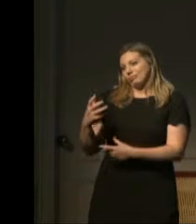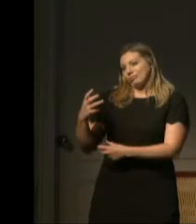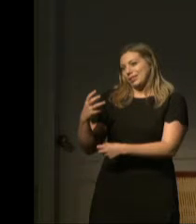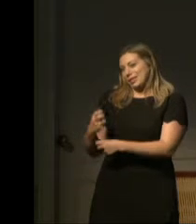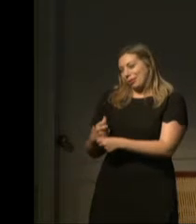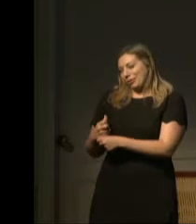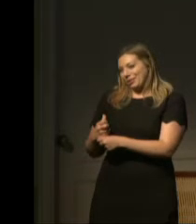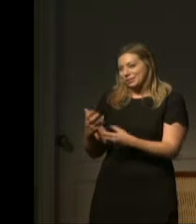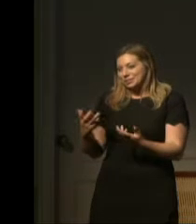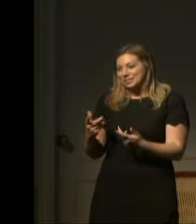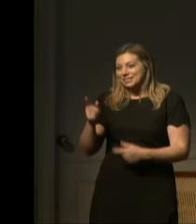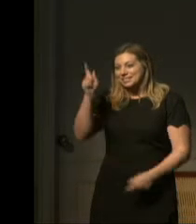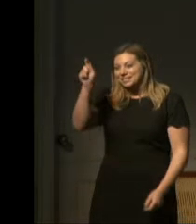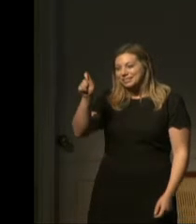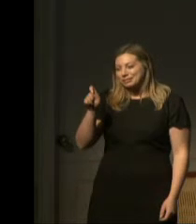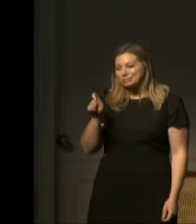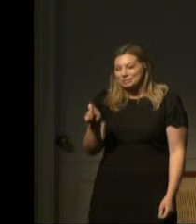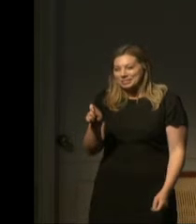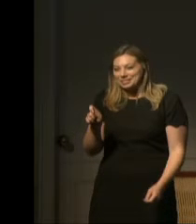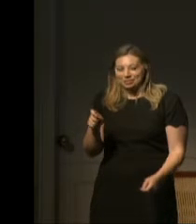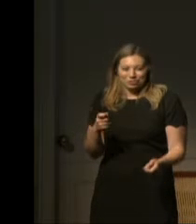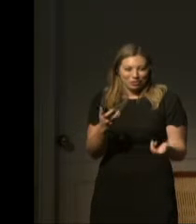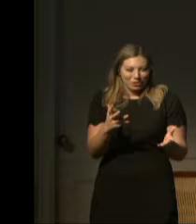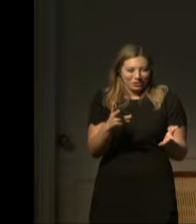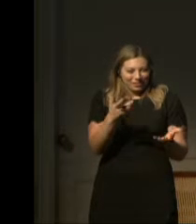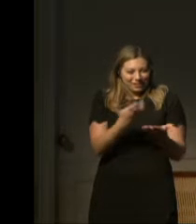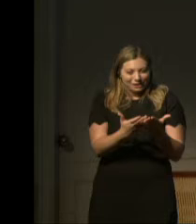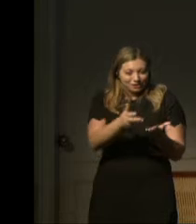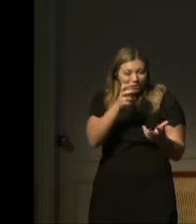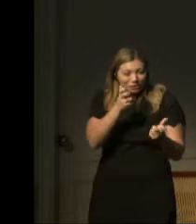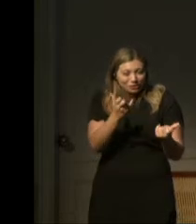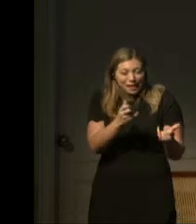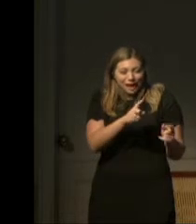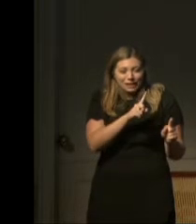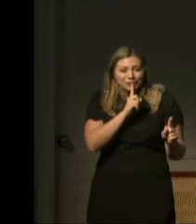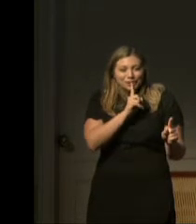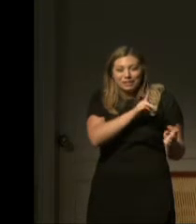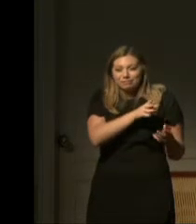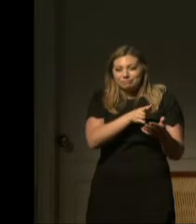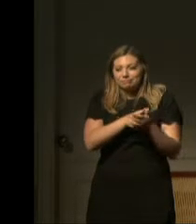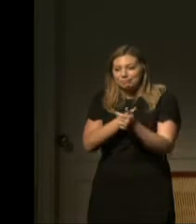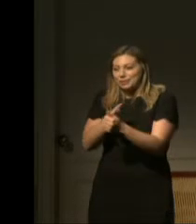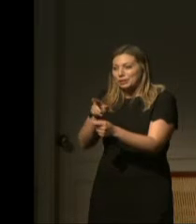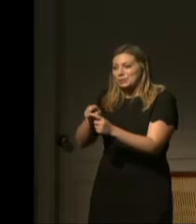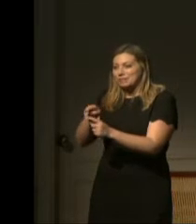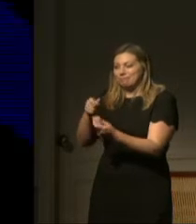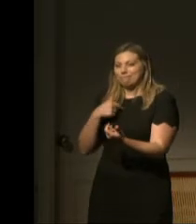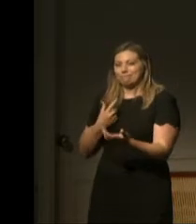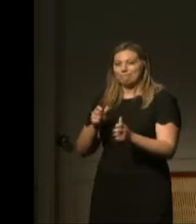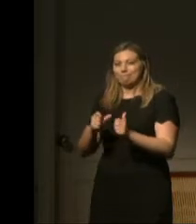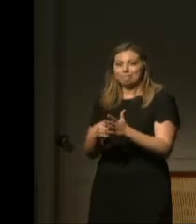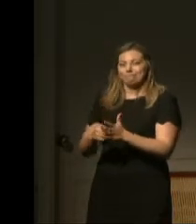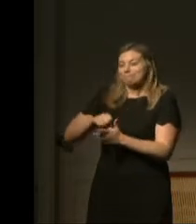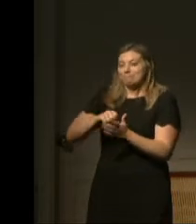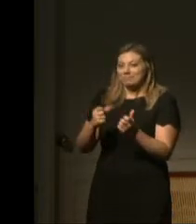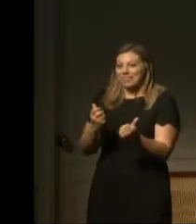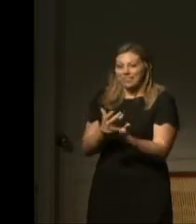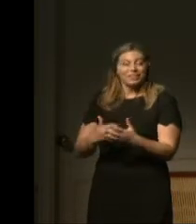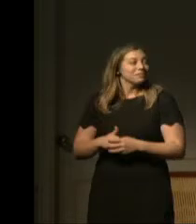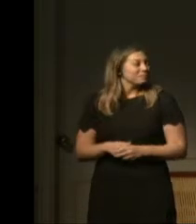an exclamation point to what we've heard already, which is super exciting for me.